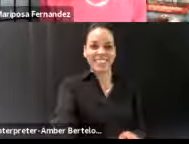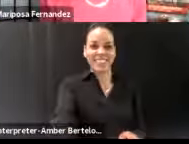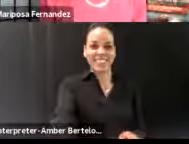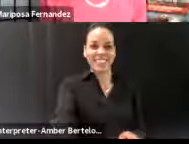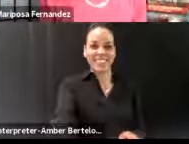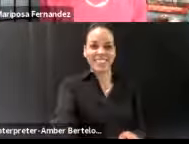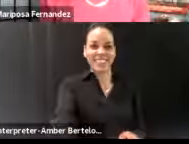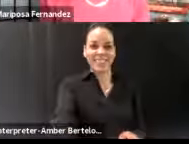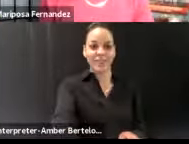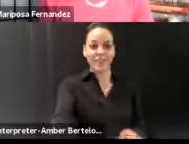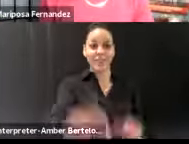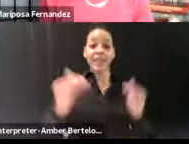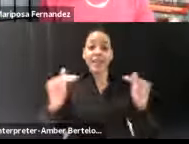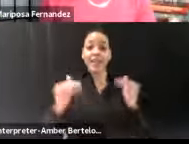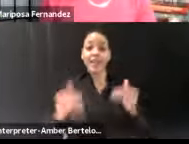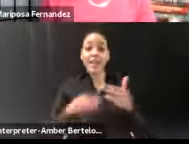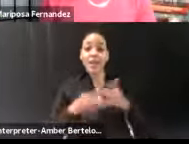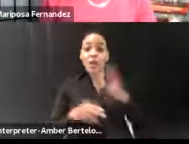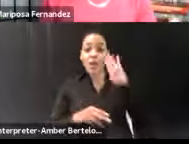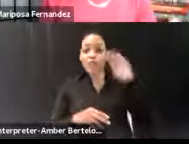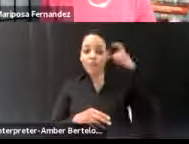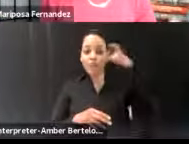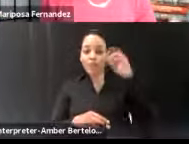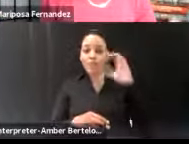The next one is called Bronx Cicadas.